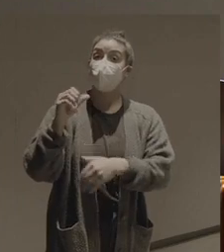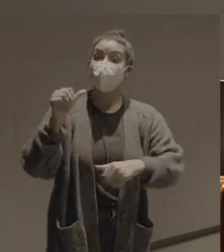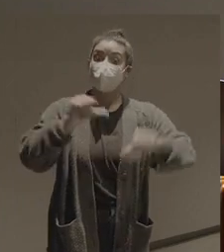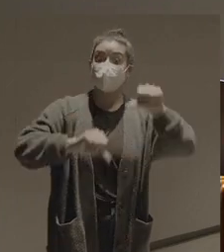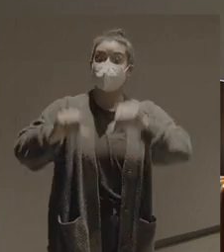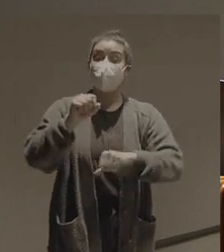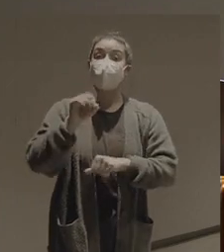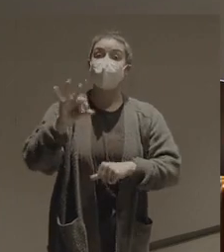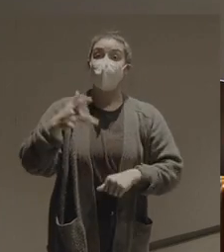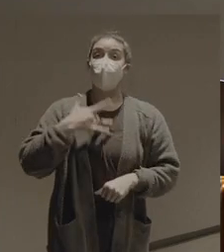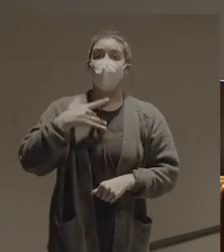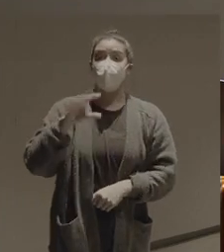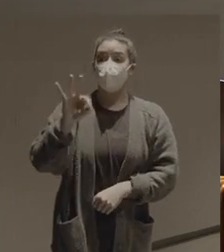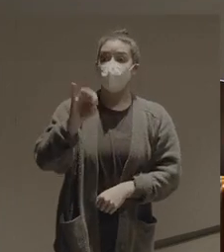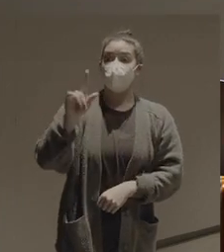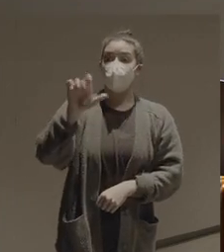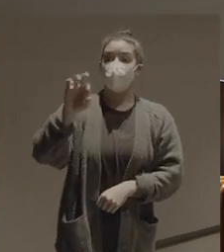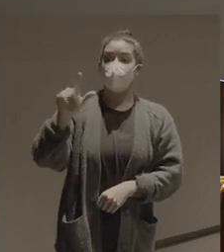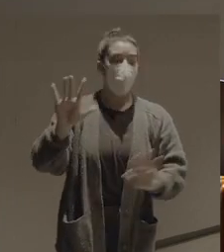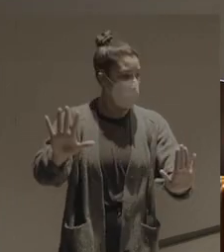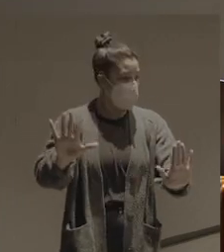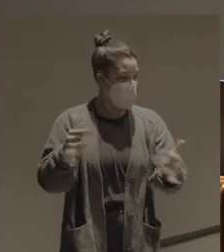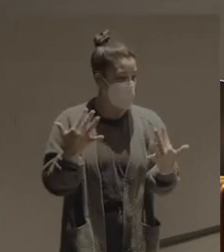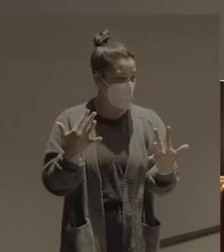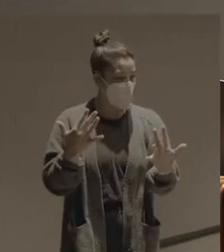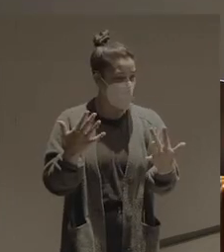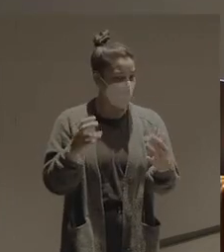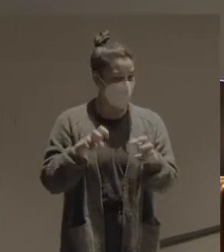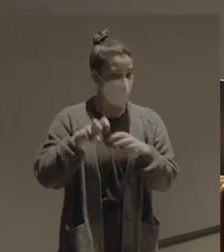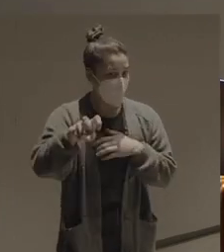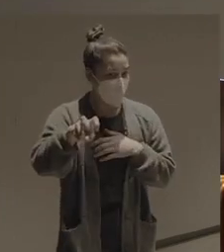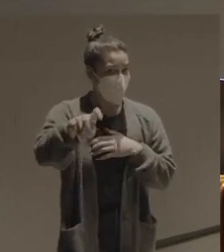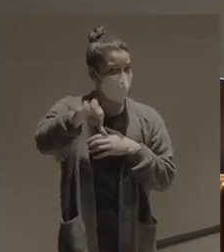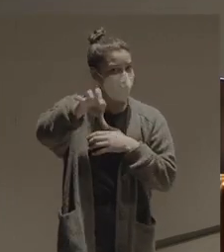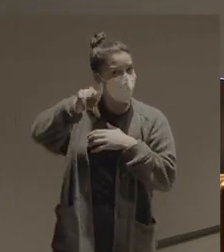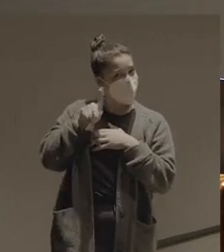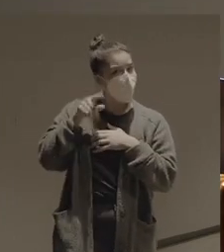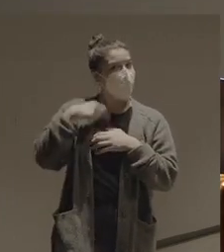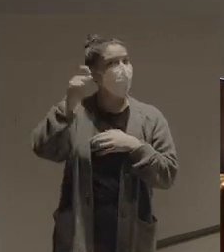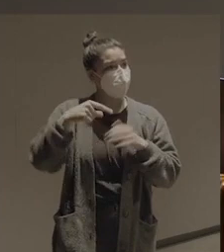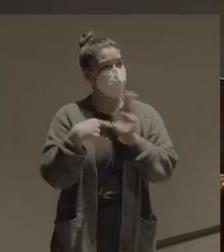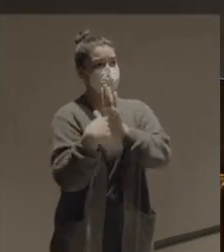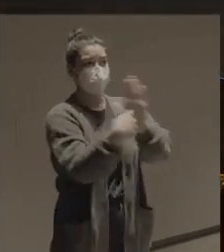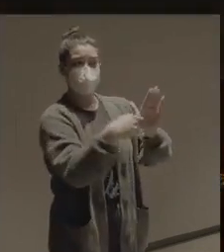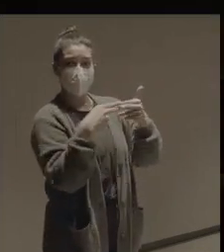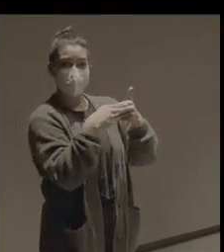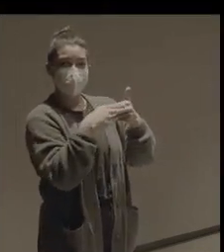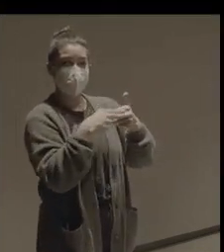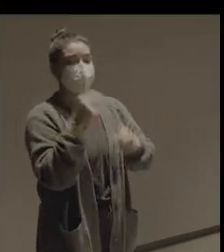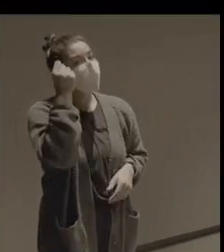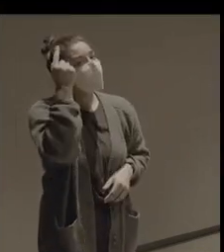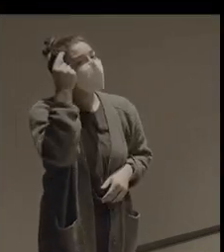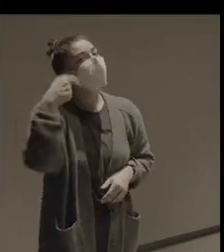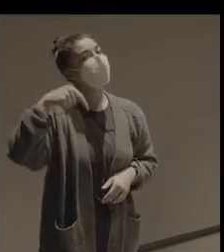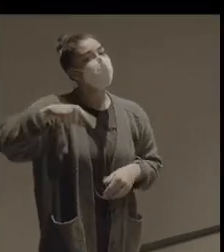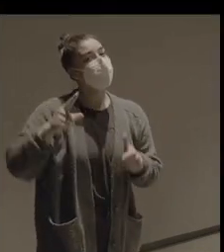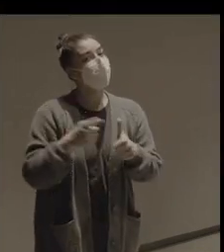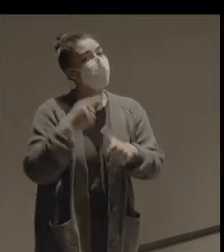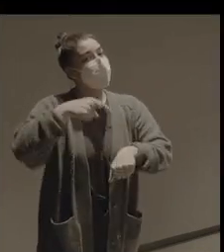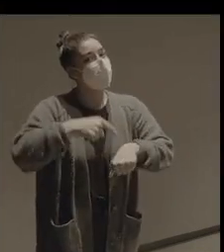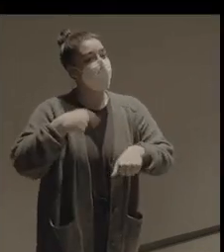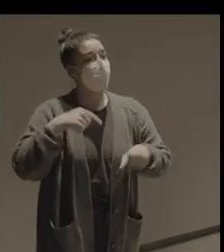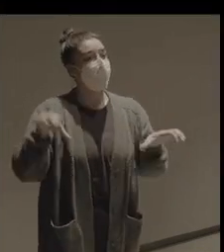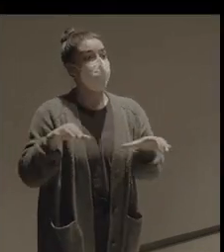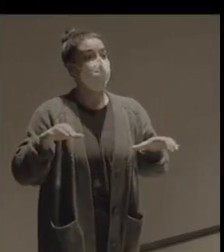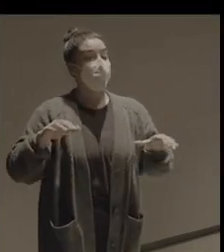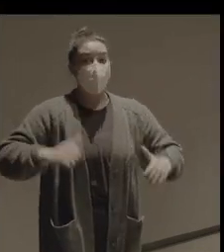little tongue-in-cheek. Oh, wait, I need to show some slides. So, and this is the first time I've done a live talk in almost